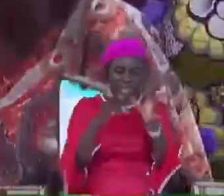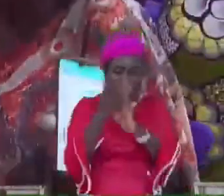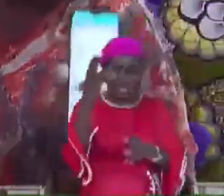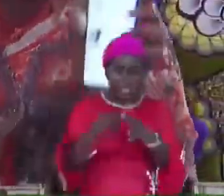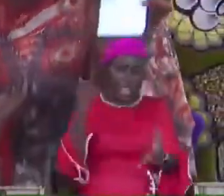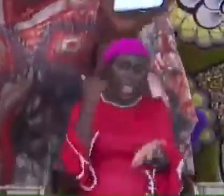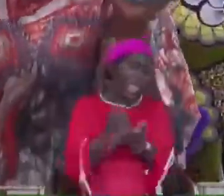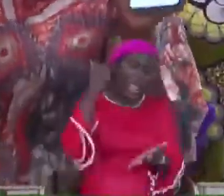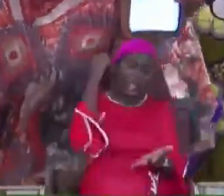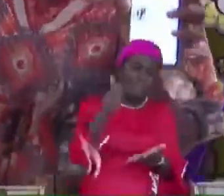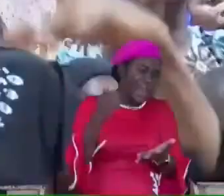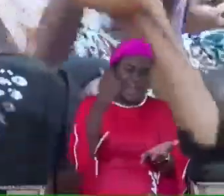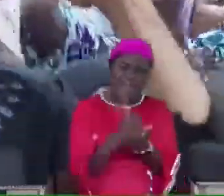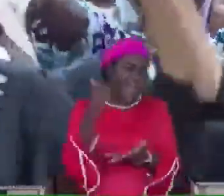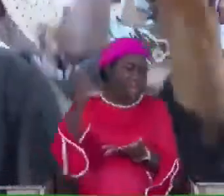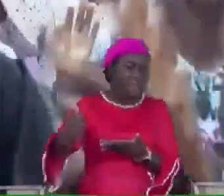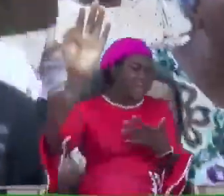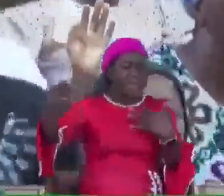Jesus.